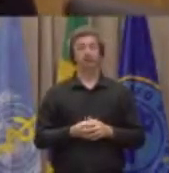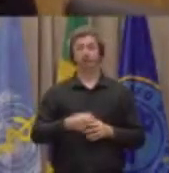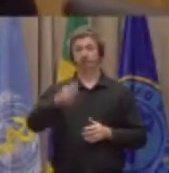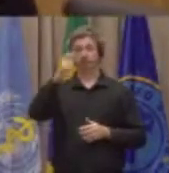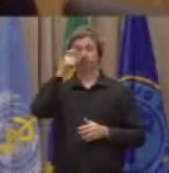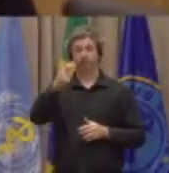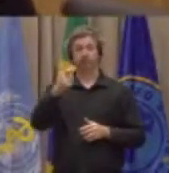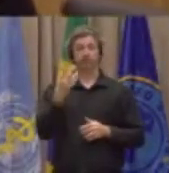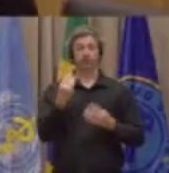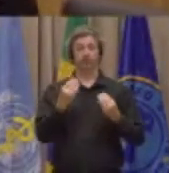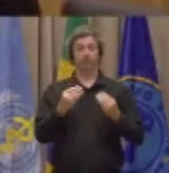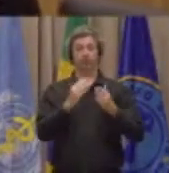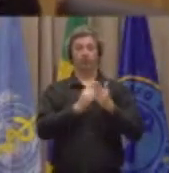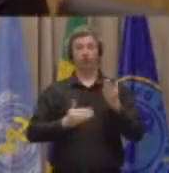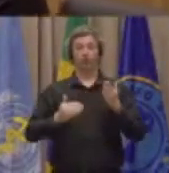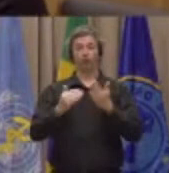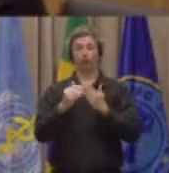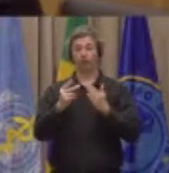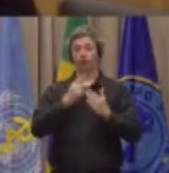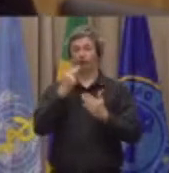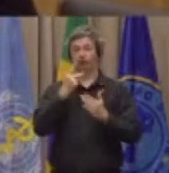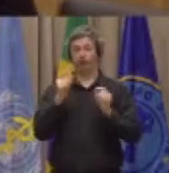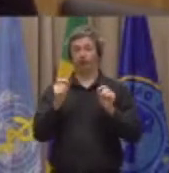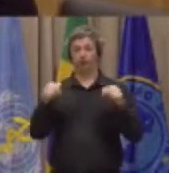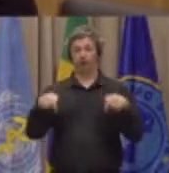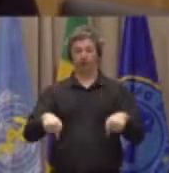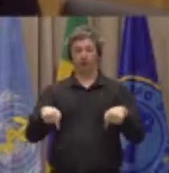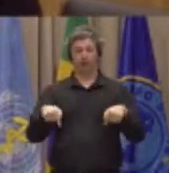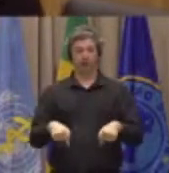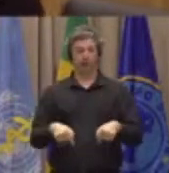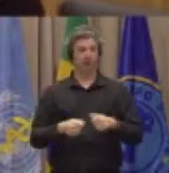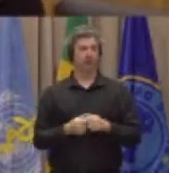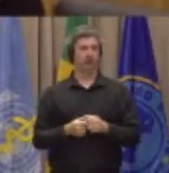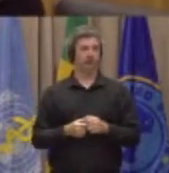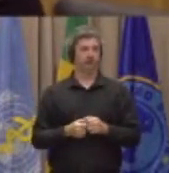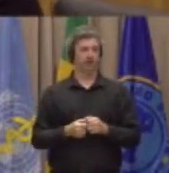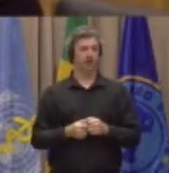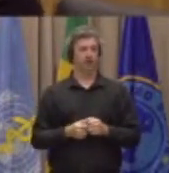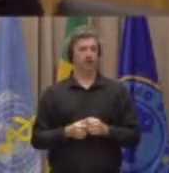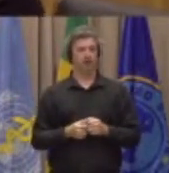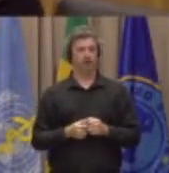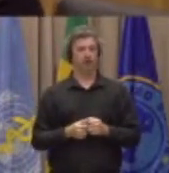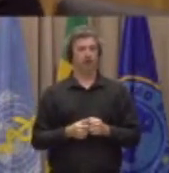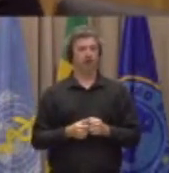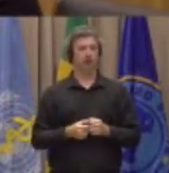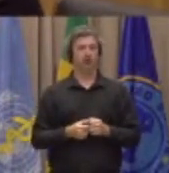it's very interesting, everything that we planned here.